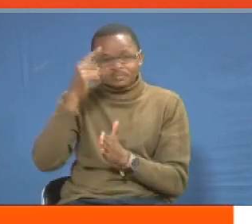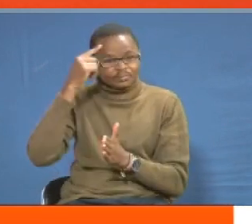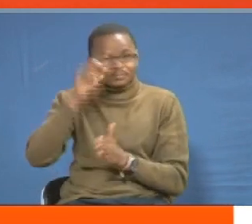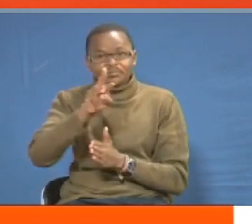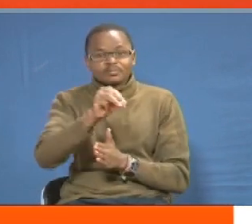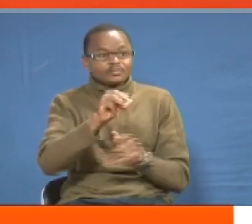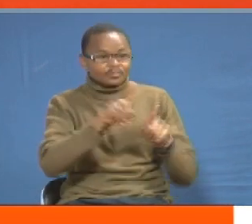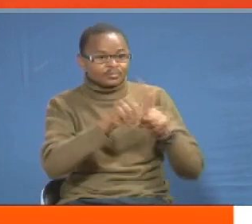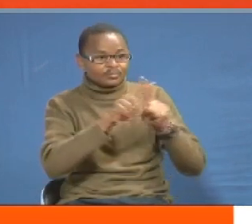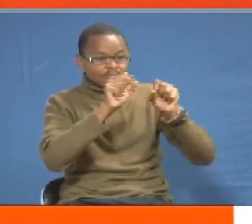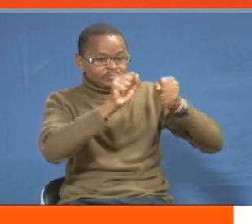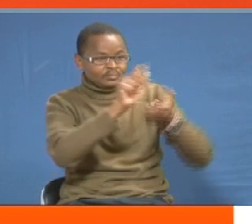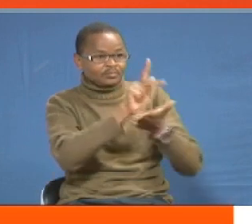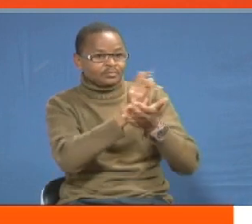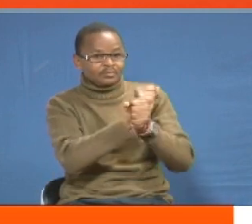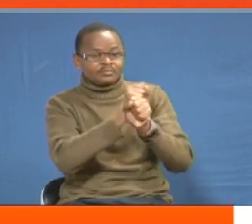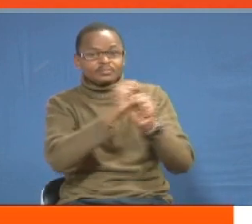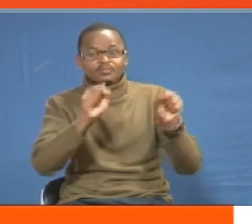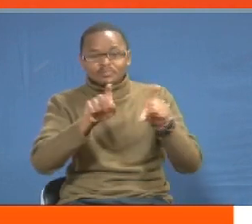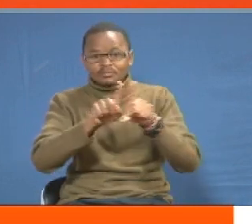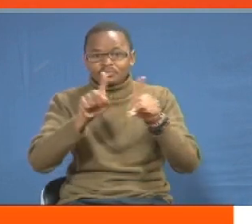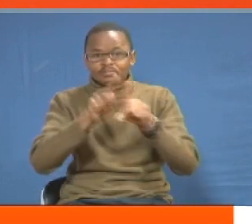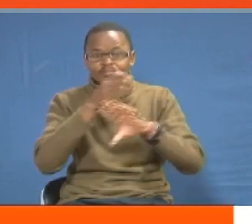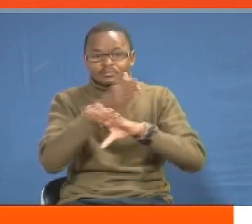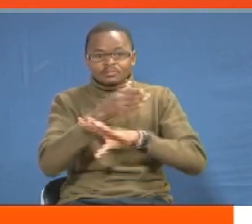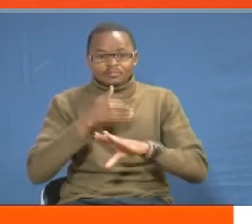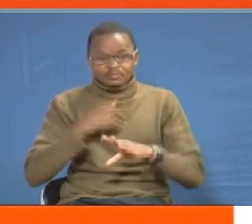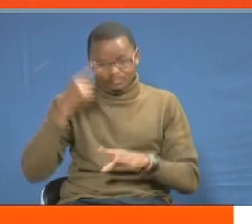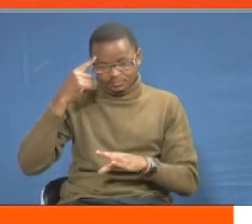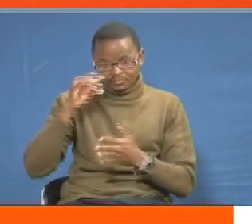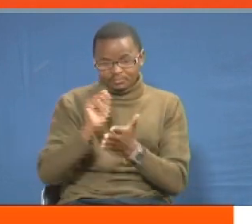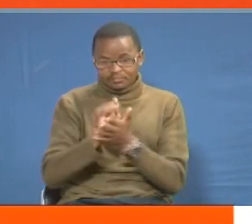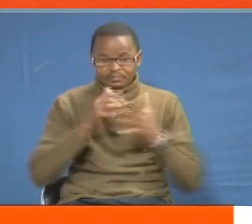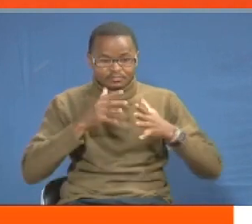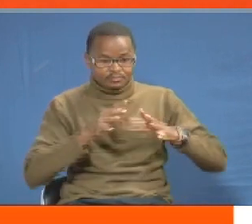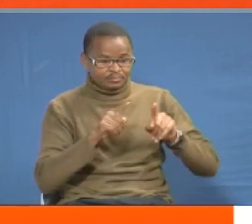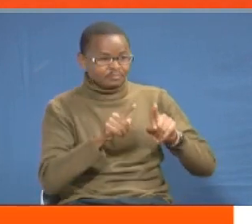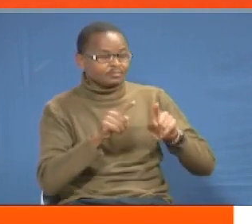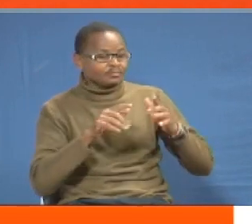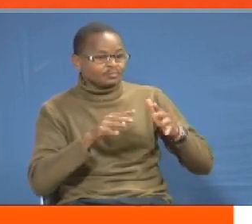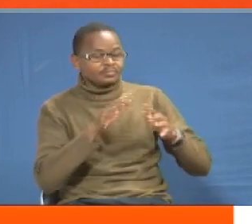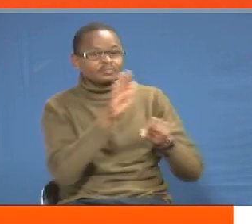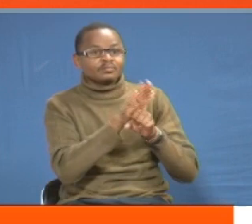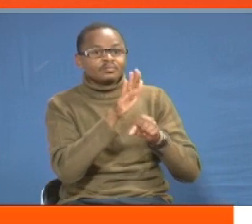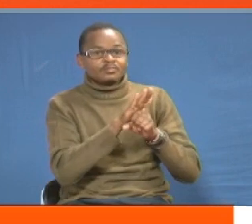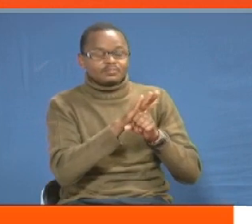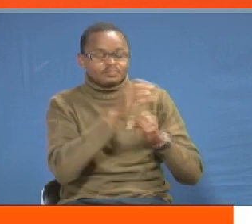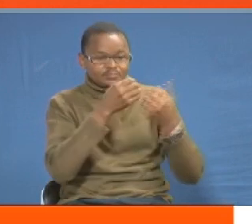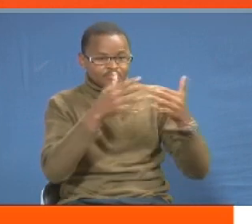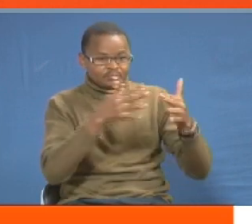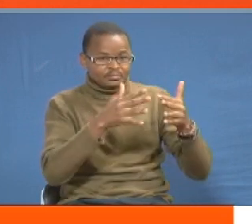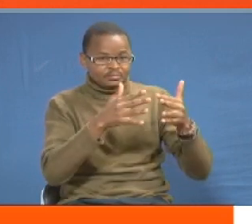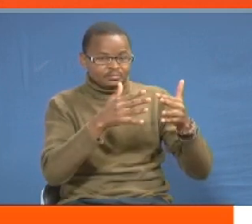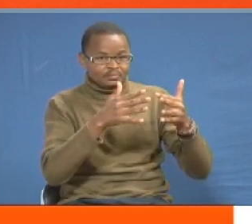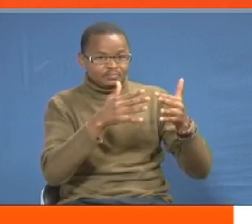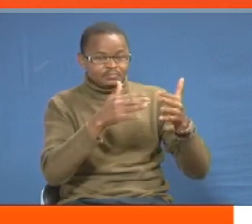equipment for them to be able to keep safe as they met with the girls. And this, much as we had the